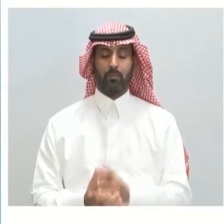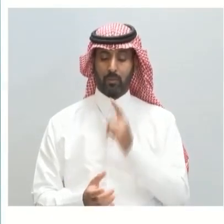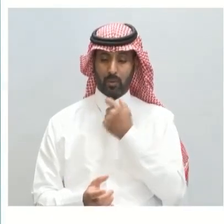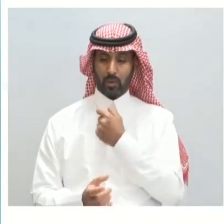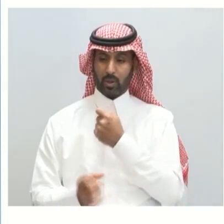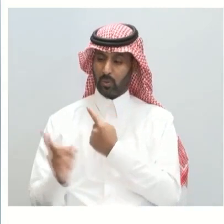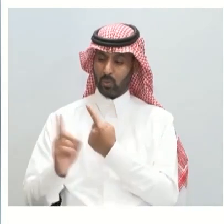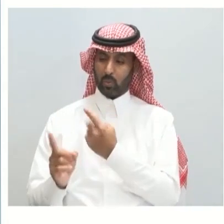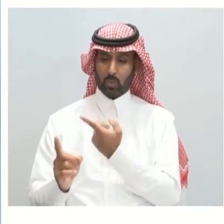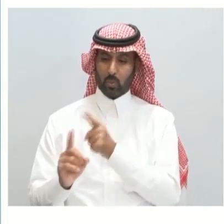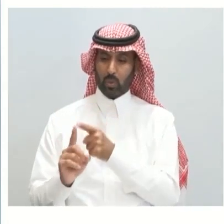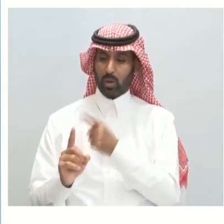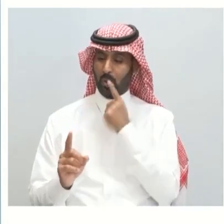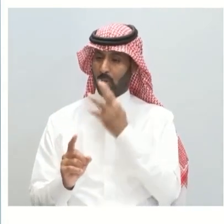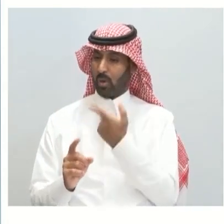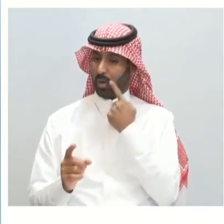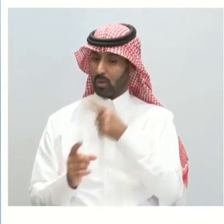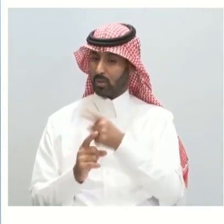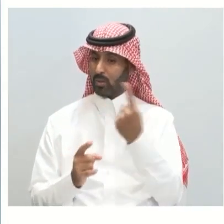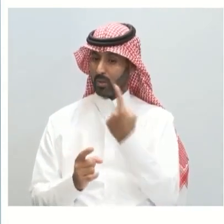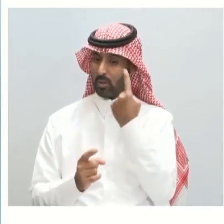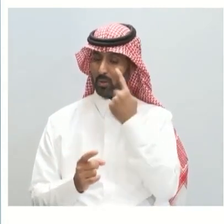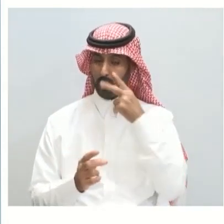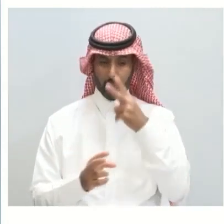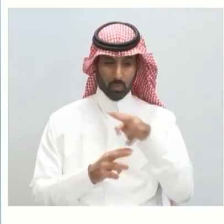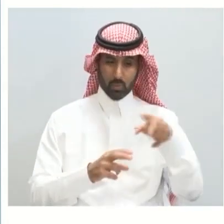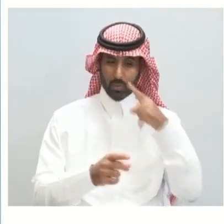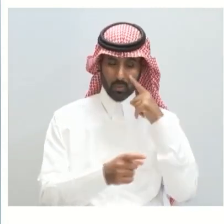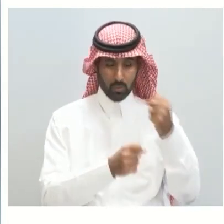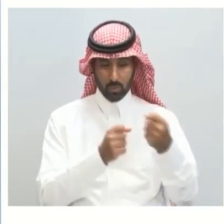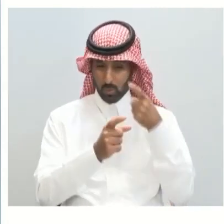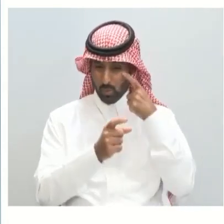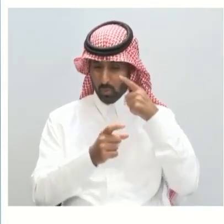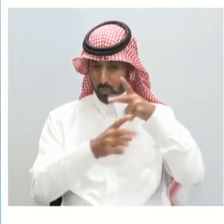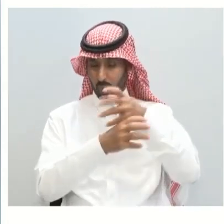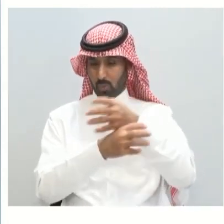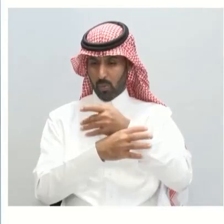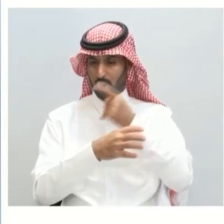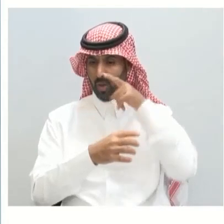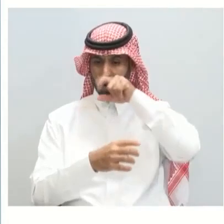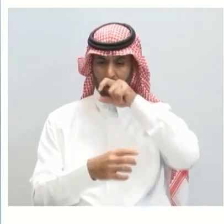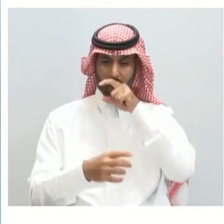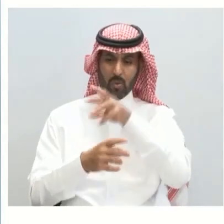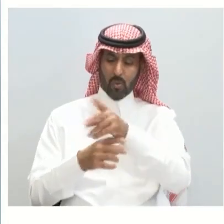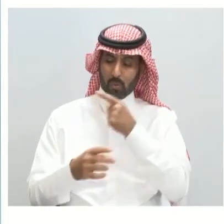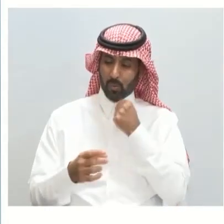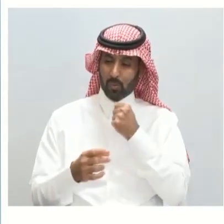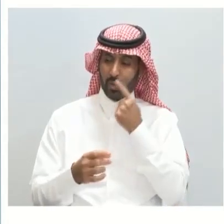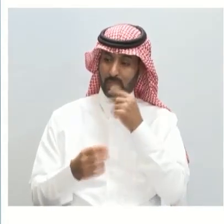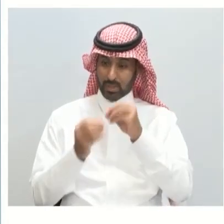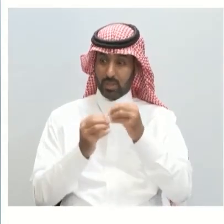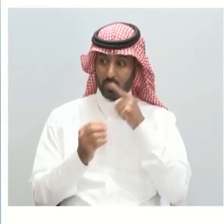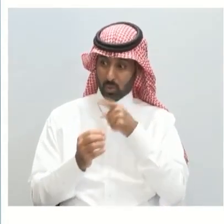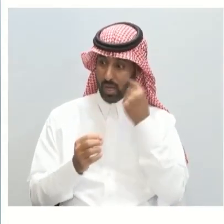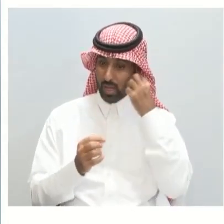Presenter, we're at the edge of the desert, waiting for the falcon hunters to arrive. And here they come. I thought their car was white. This must be